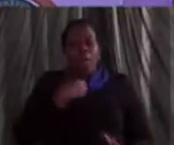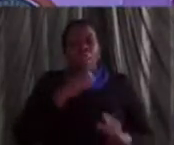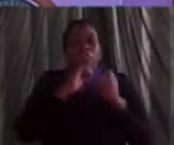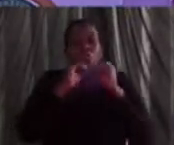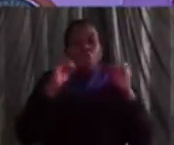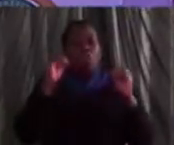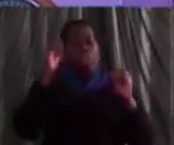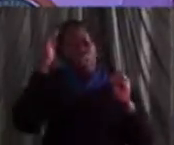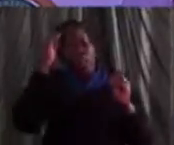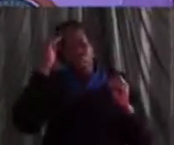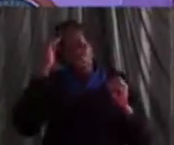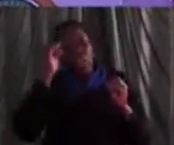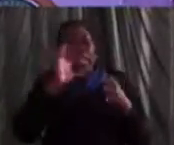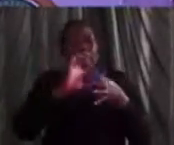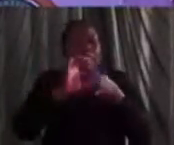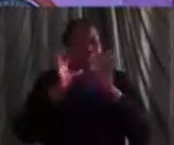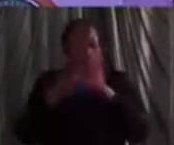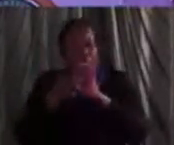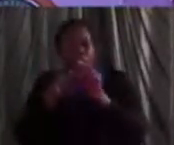to nurse